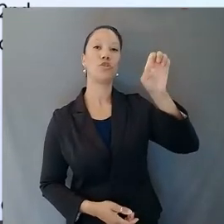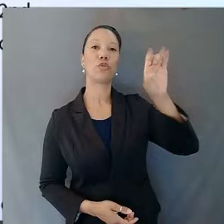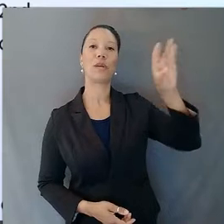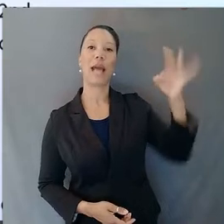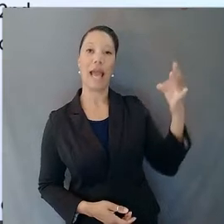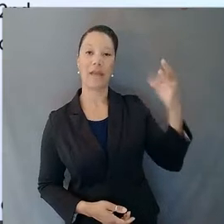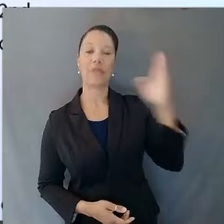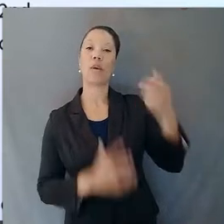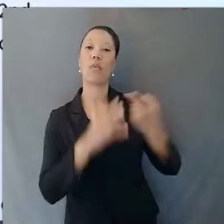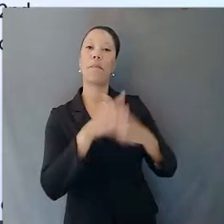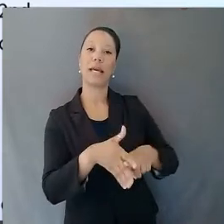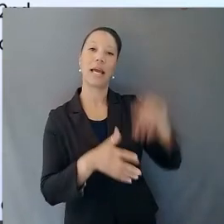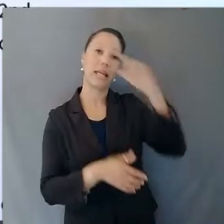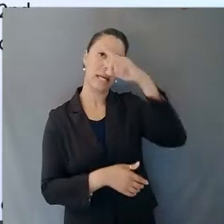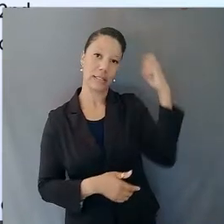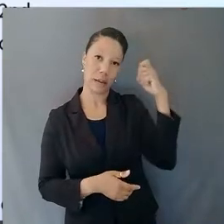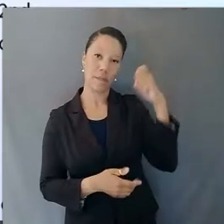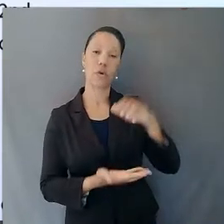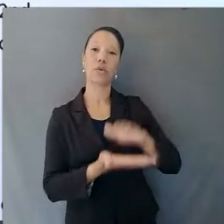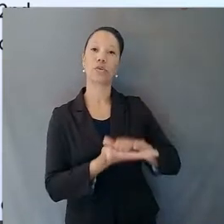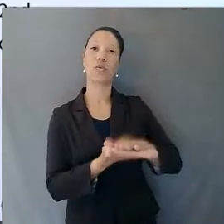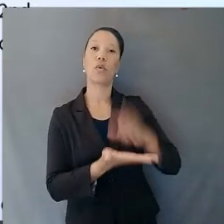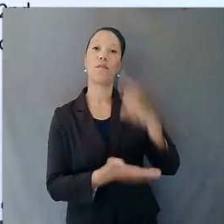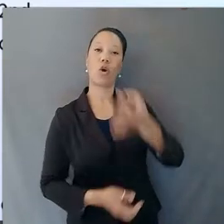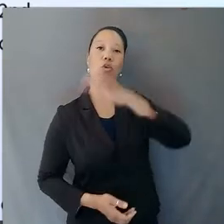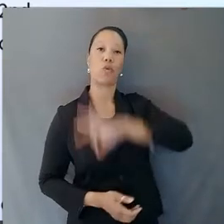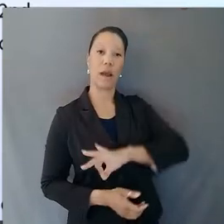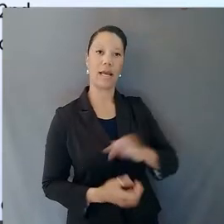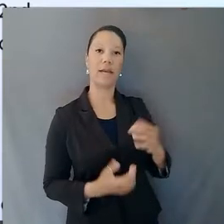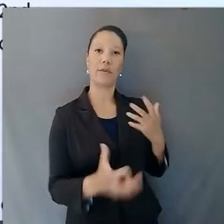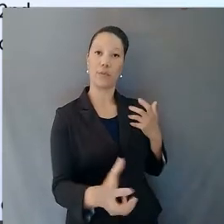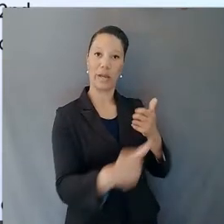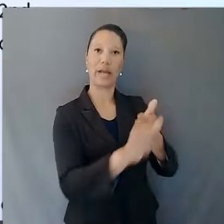summer school for credit recovery. And then July